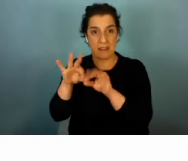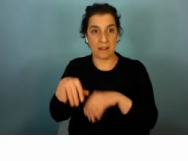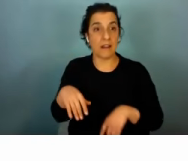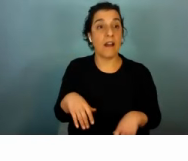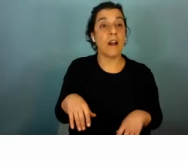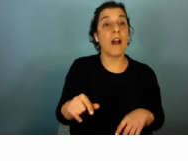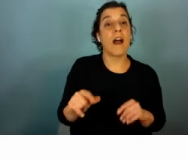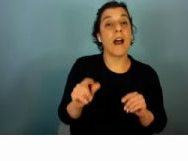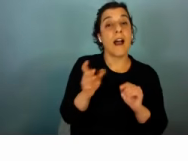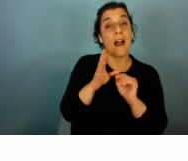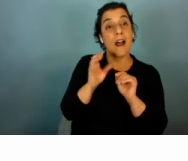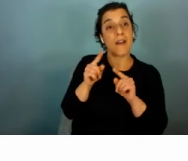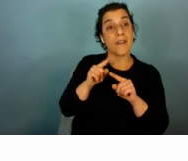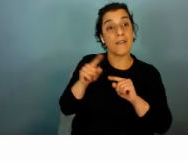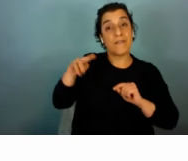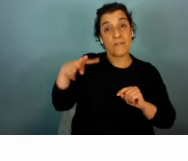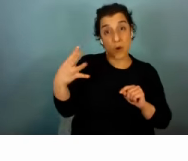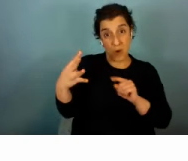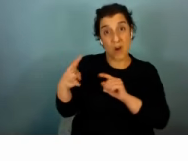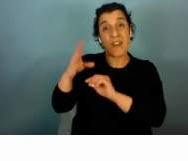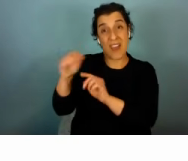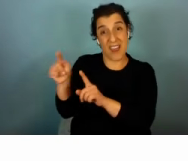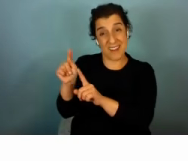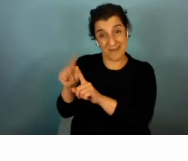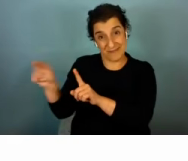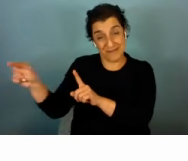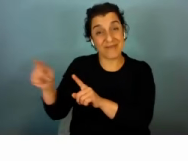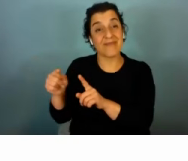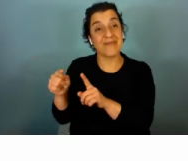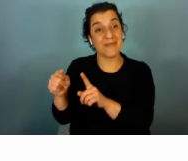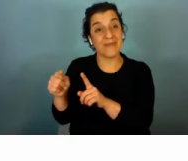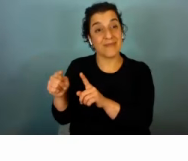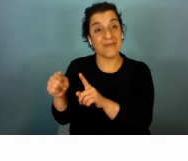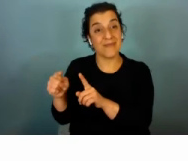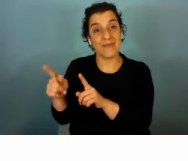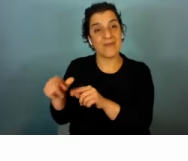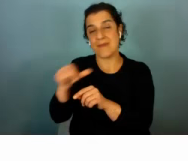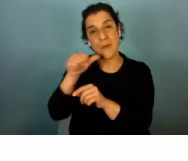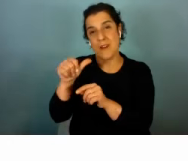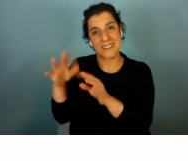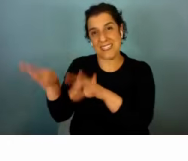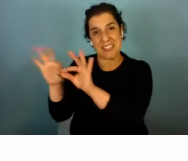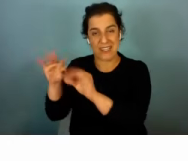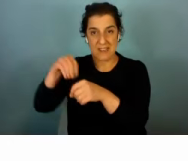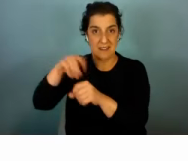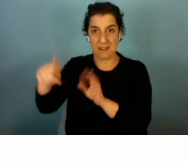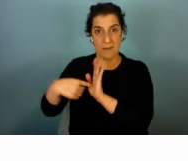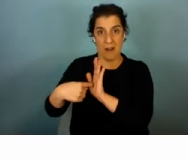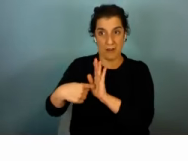nor was the difference between the fourth and subsequent mentions within the model.